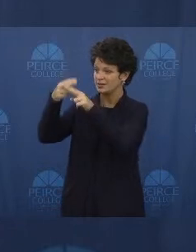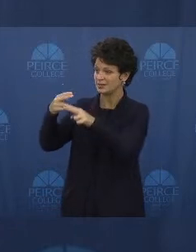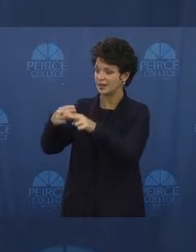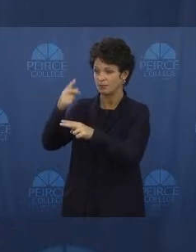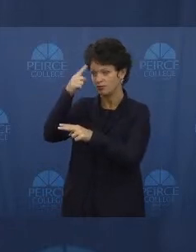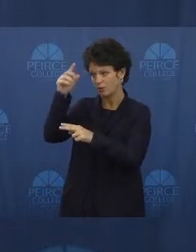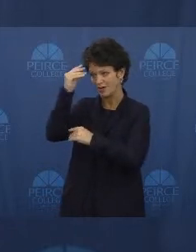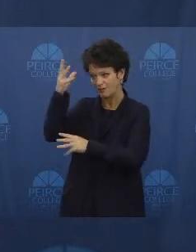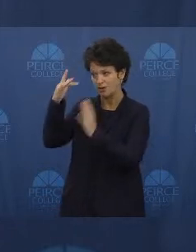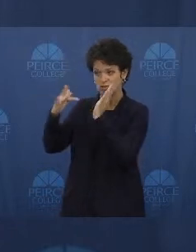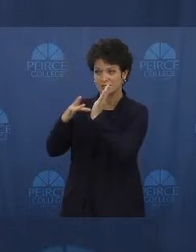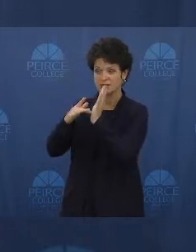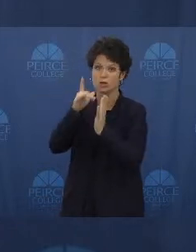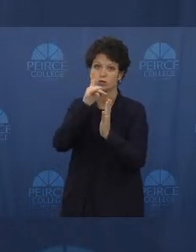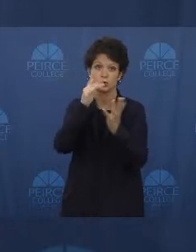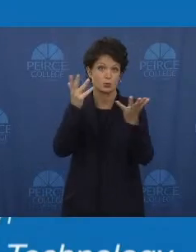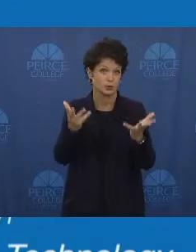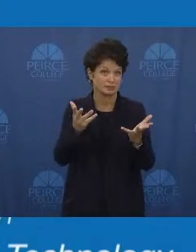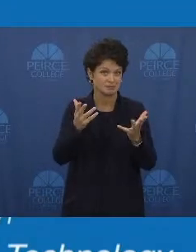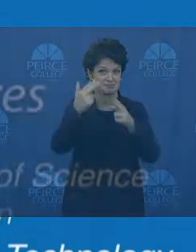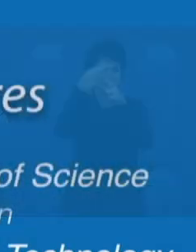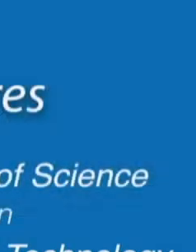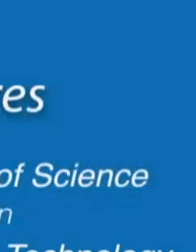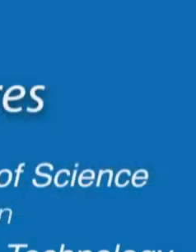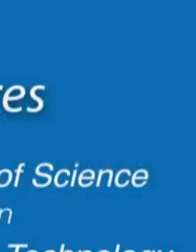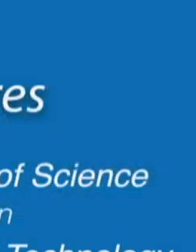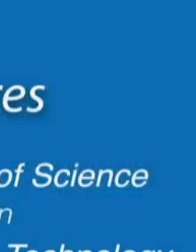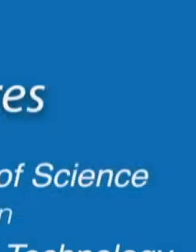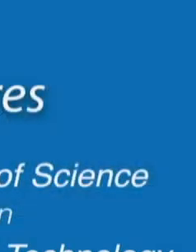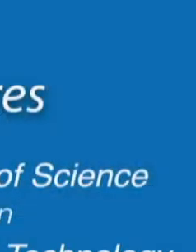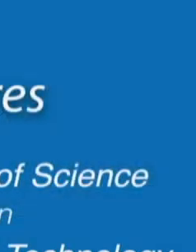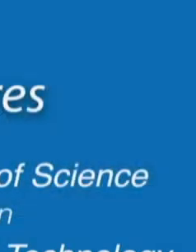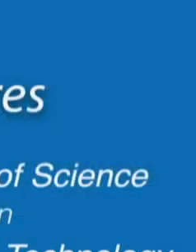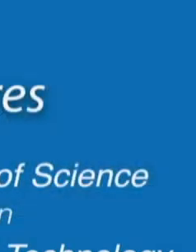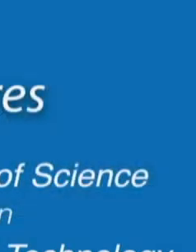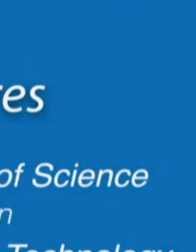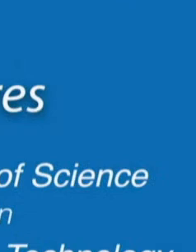Information Technology are Kasim Akers,